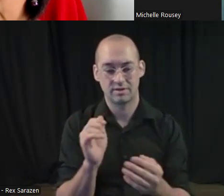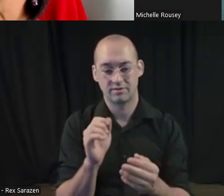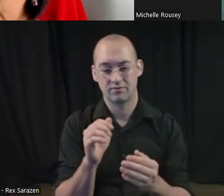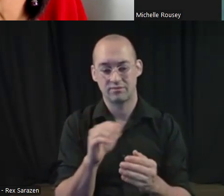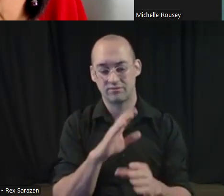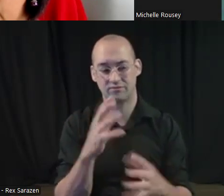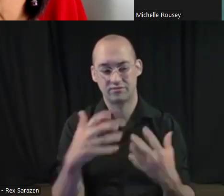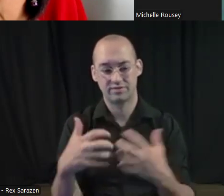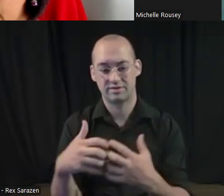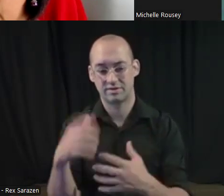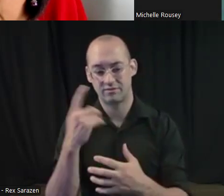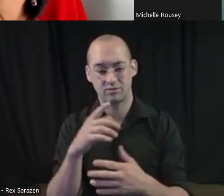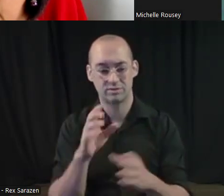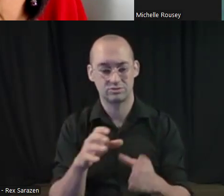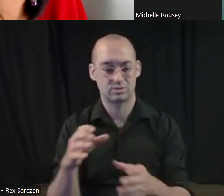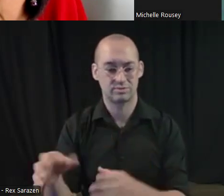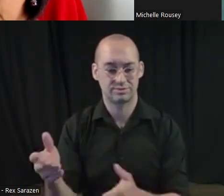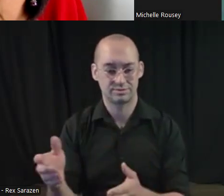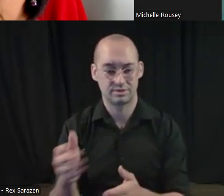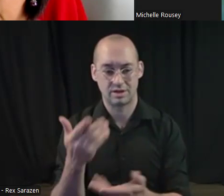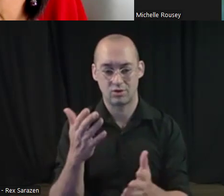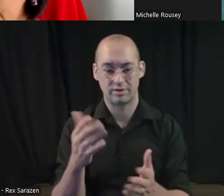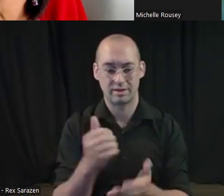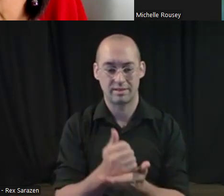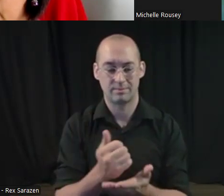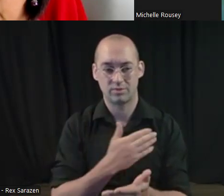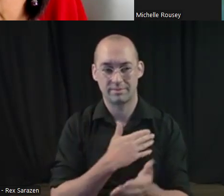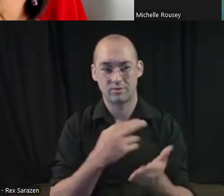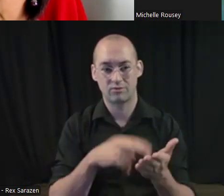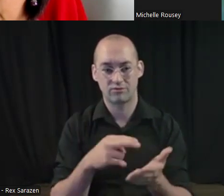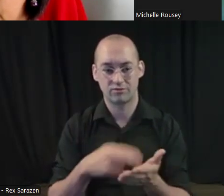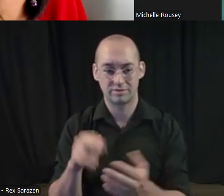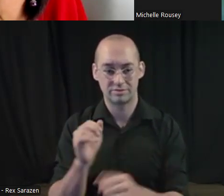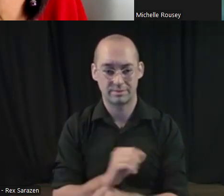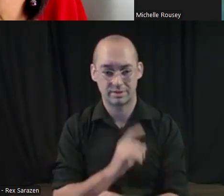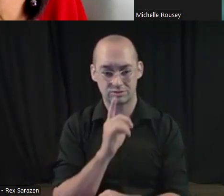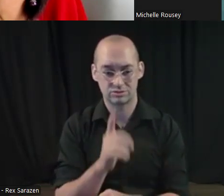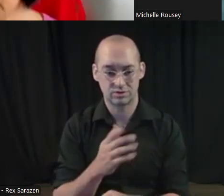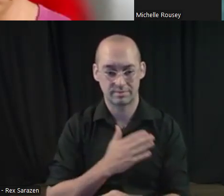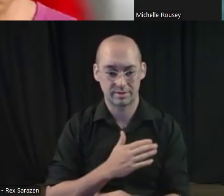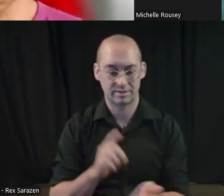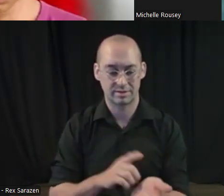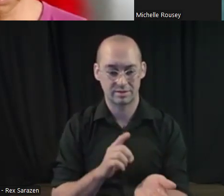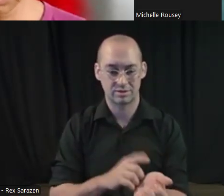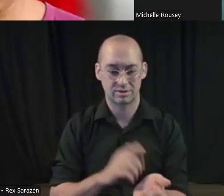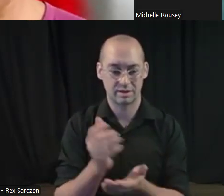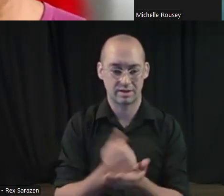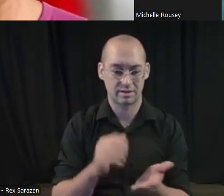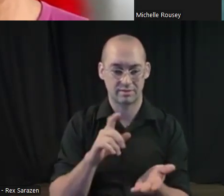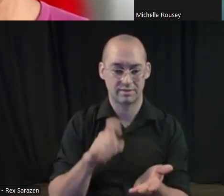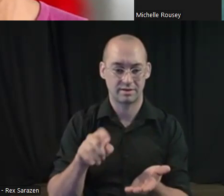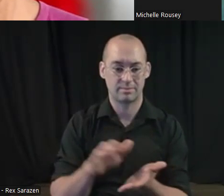I'm already helping with my referrals and making sure that my doctors get the needed